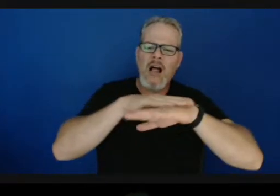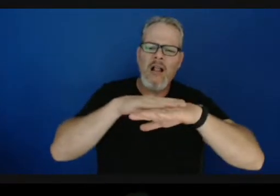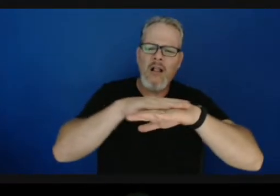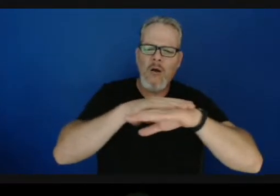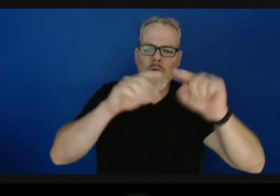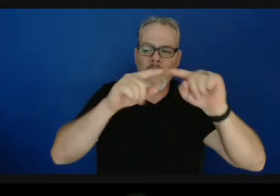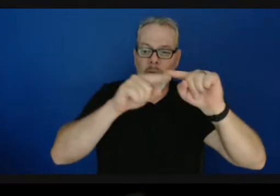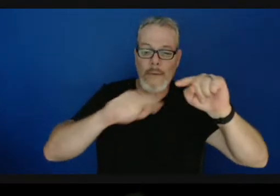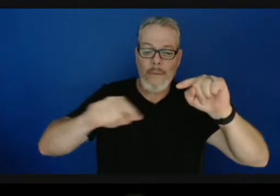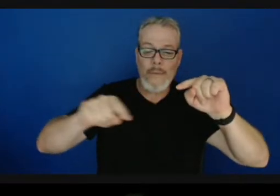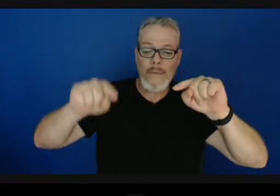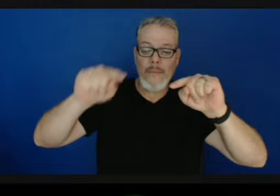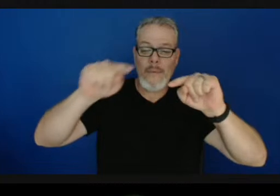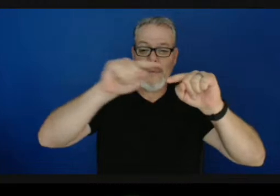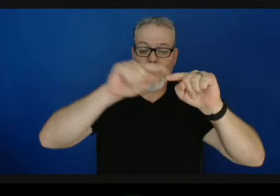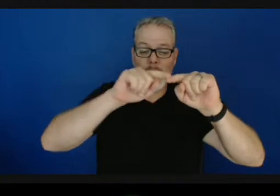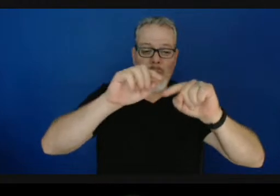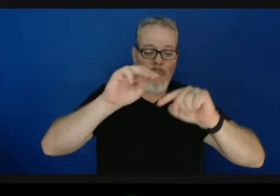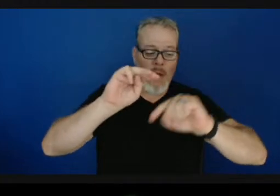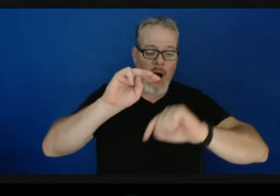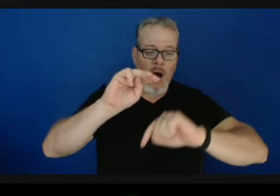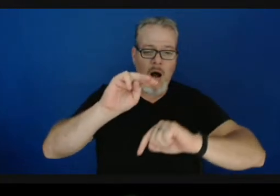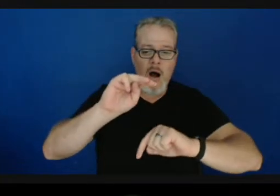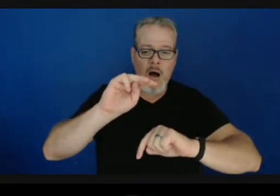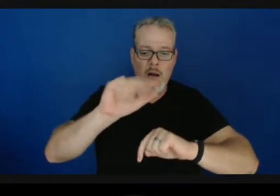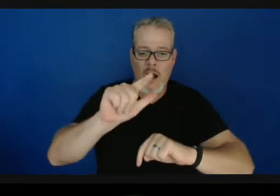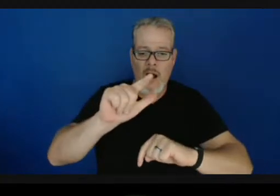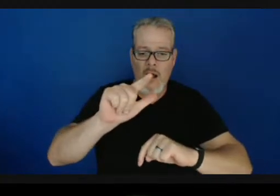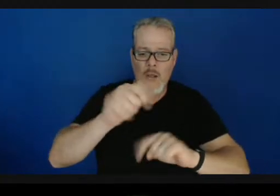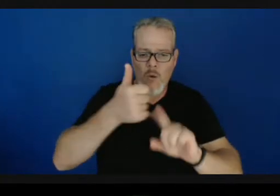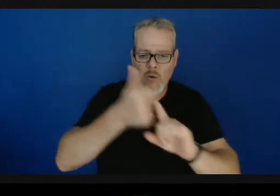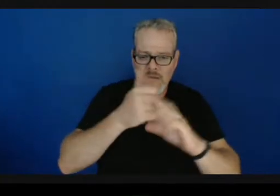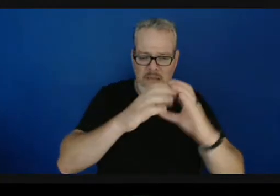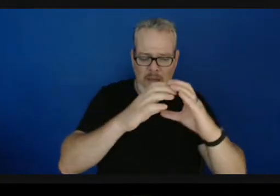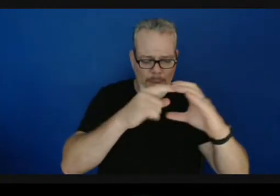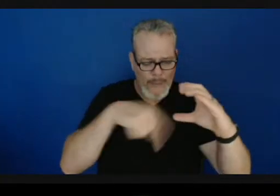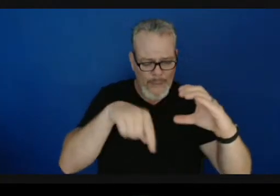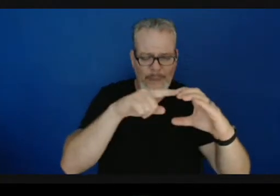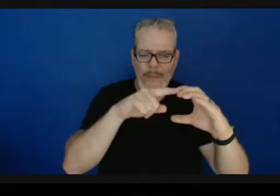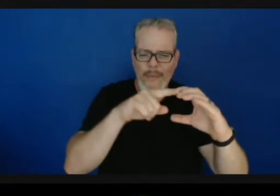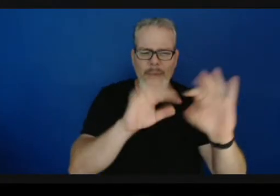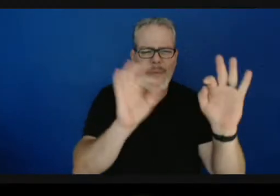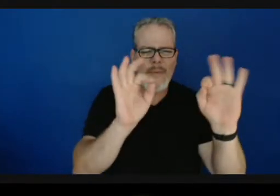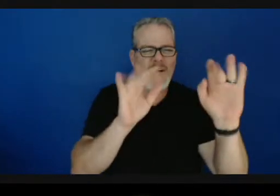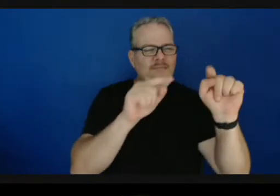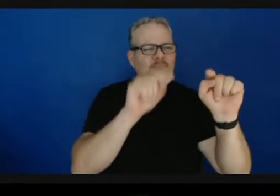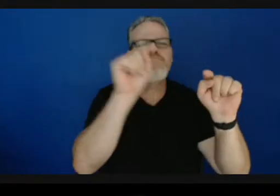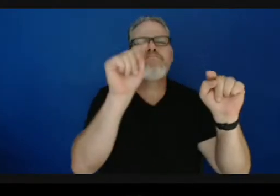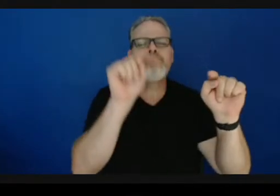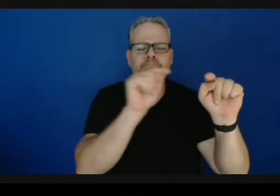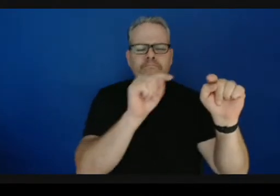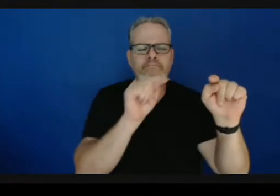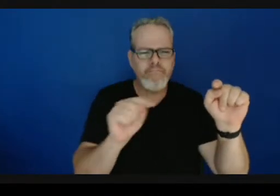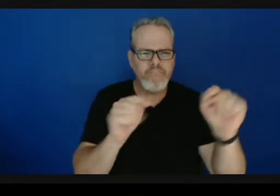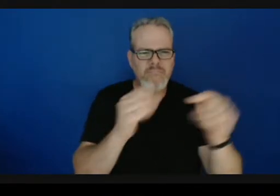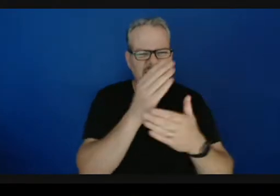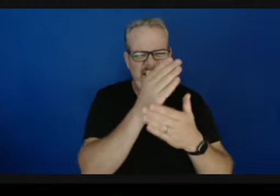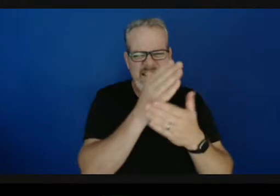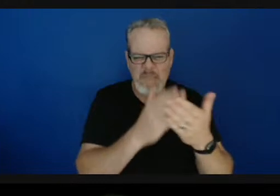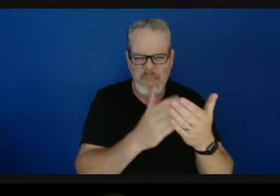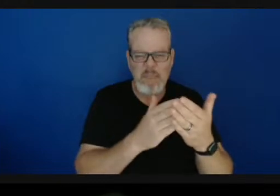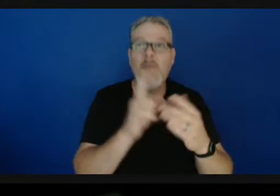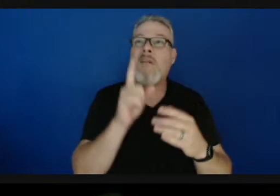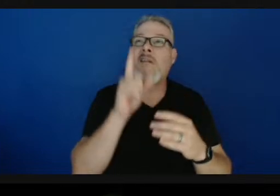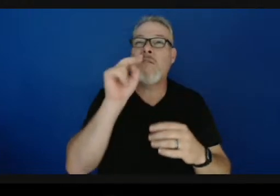be settling, not at a very fast rate, but you see a couple of earthquakes on either flank here. Some settling events up north as well.